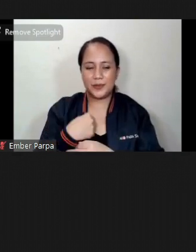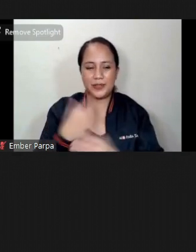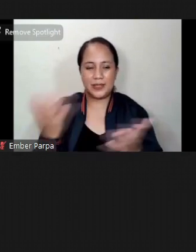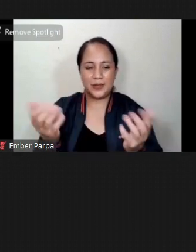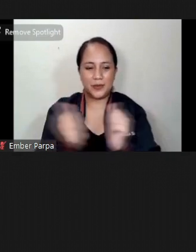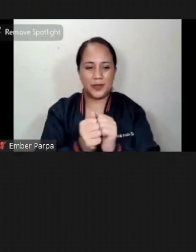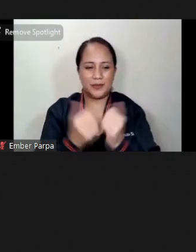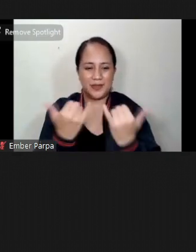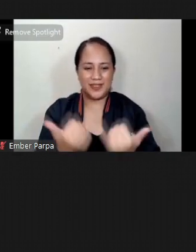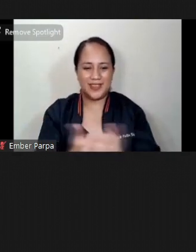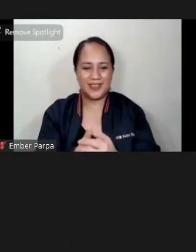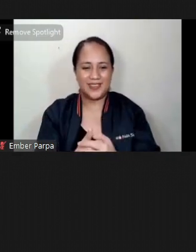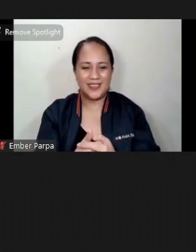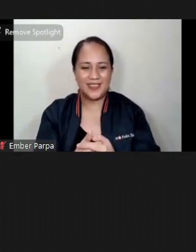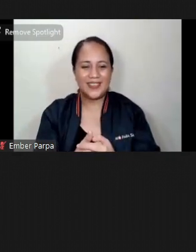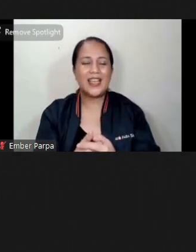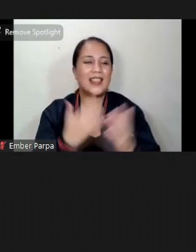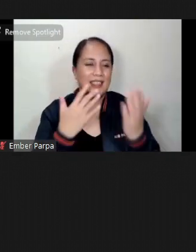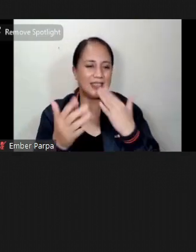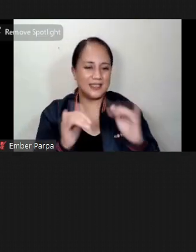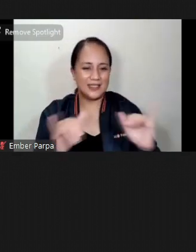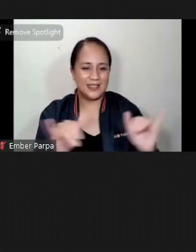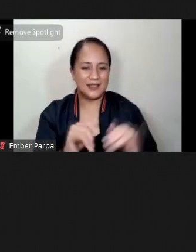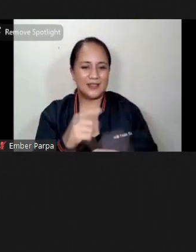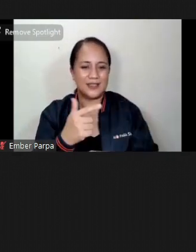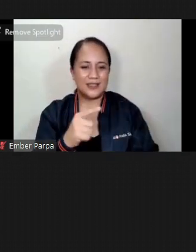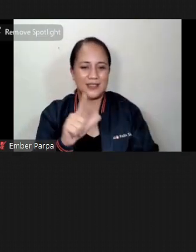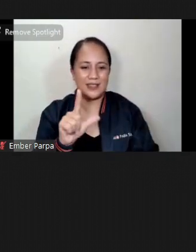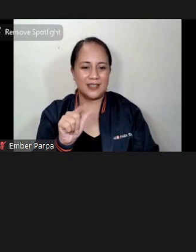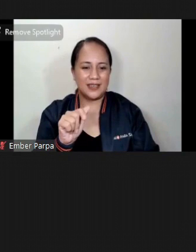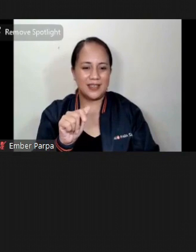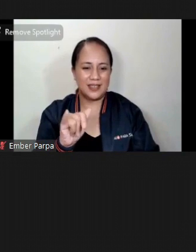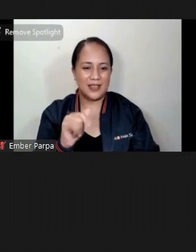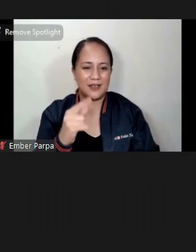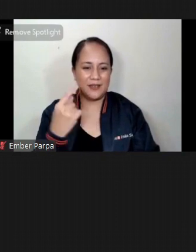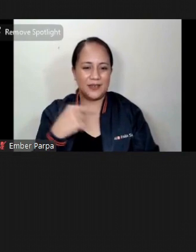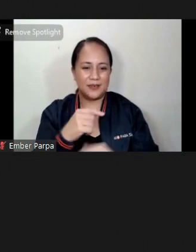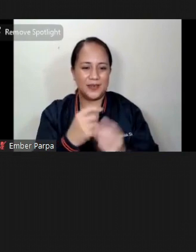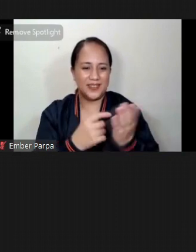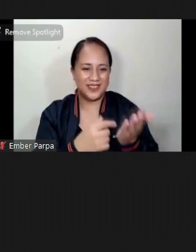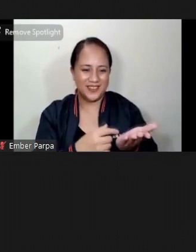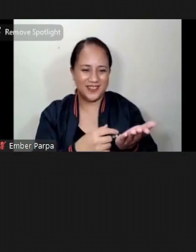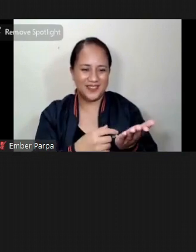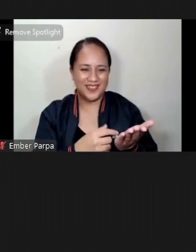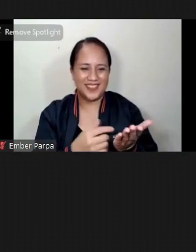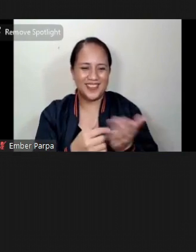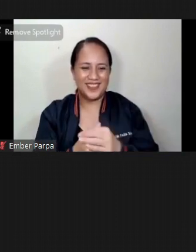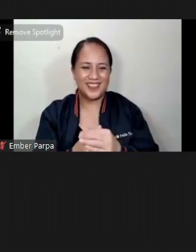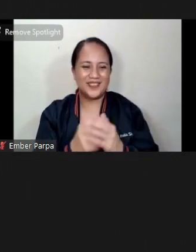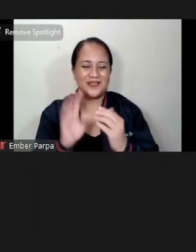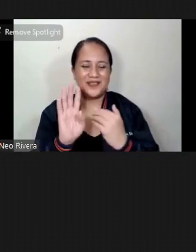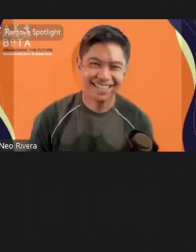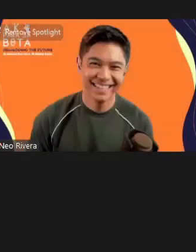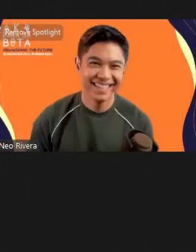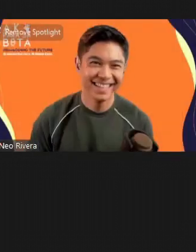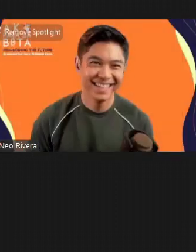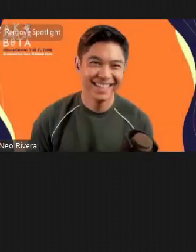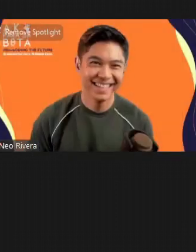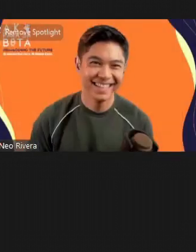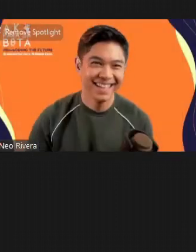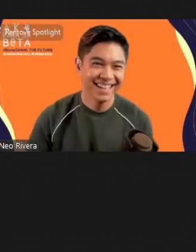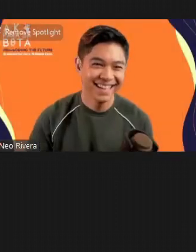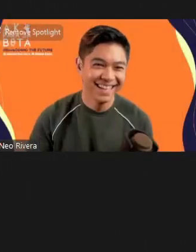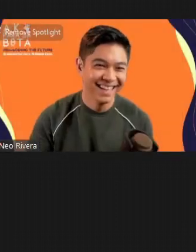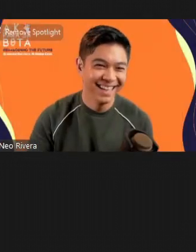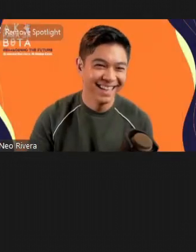me today. And thank you rin, Ate Glay, just for being you. Back to you, Kuya Neo.